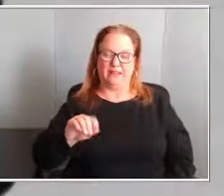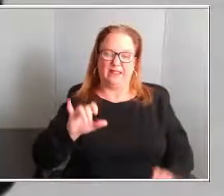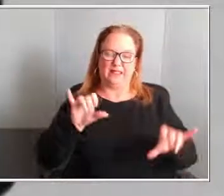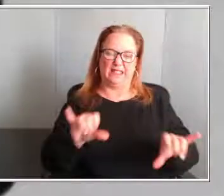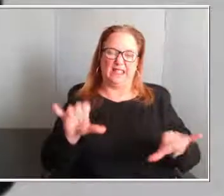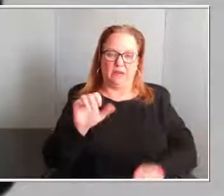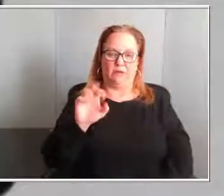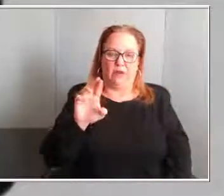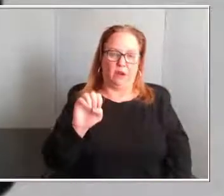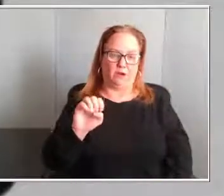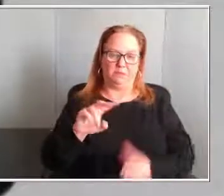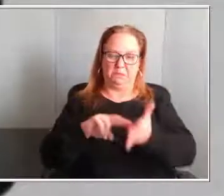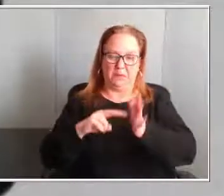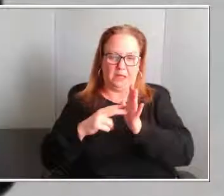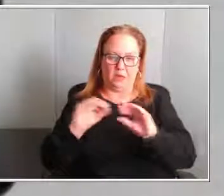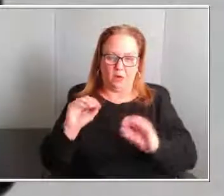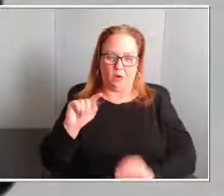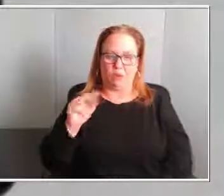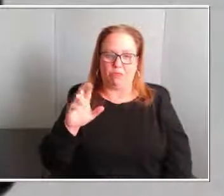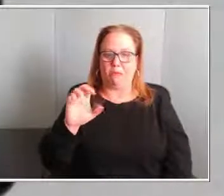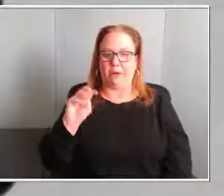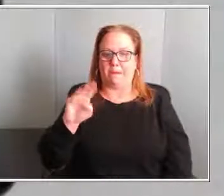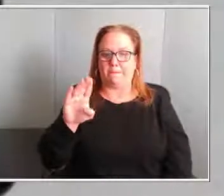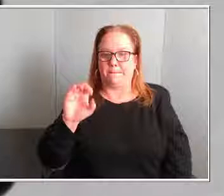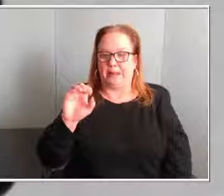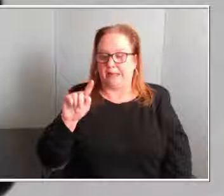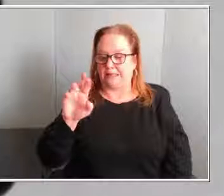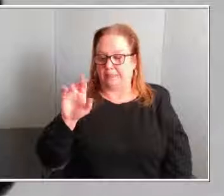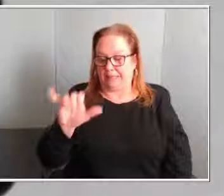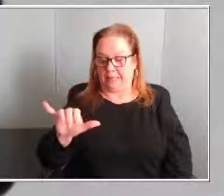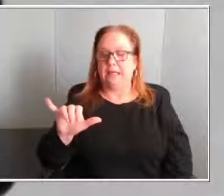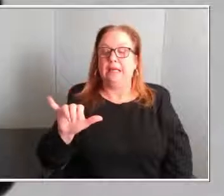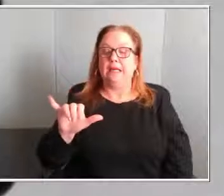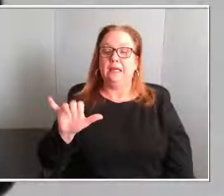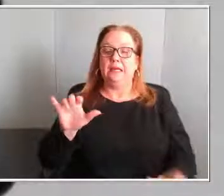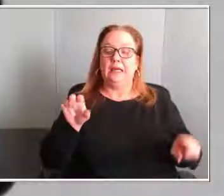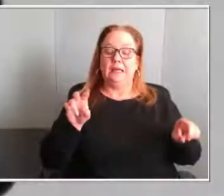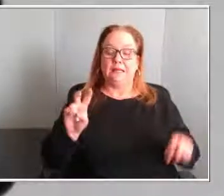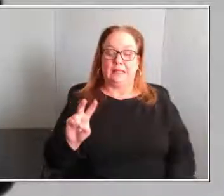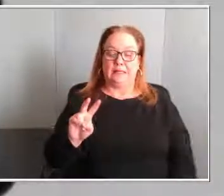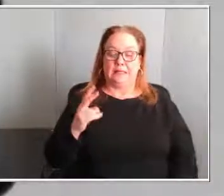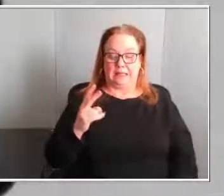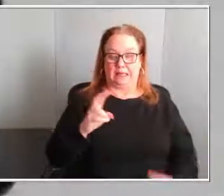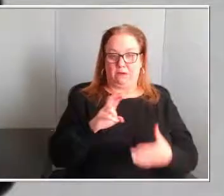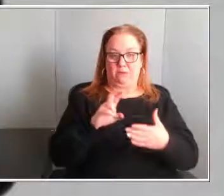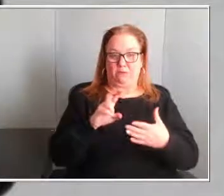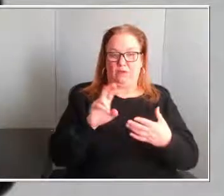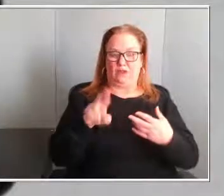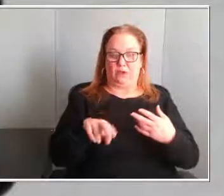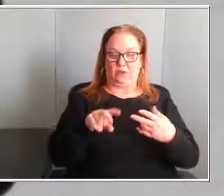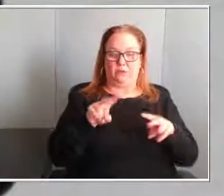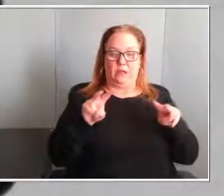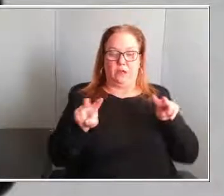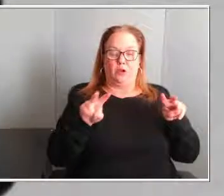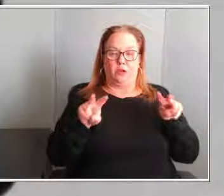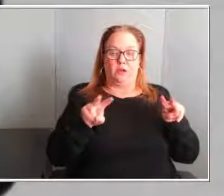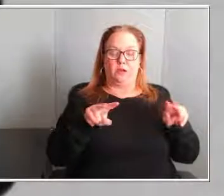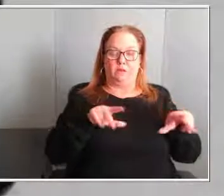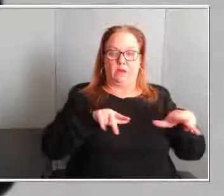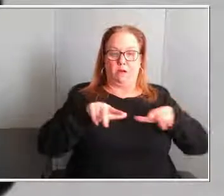a very important finding that we saw from this trial. And then the second outcome we looked at is the ability to ambulate or